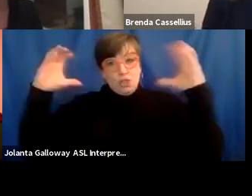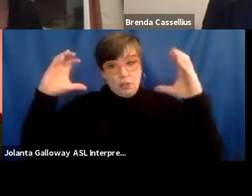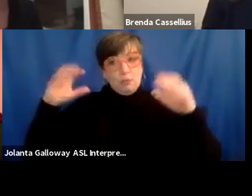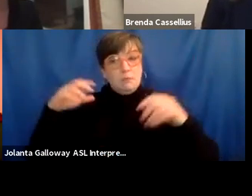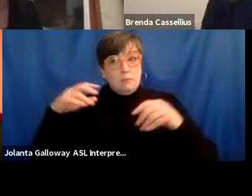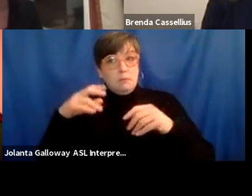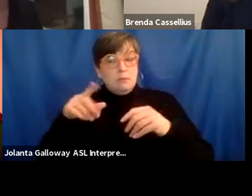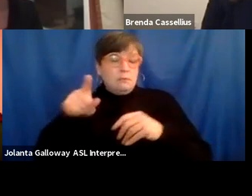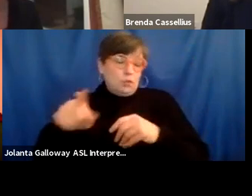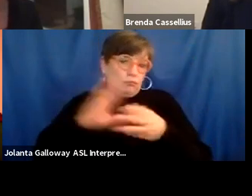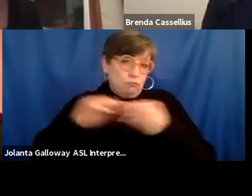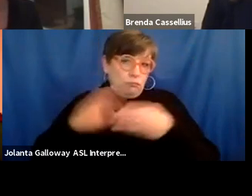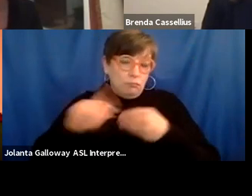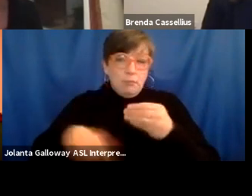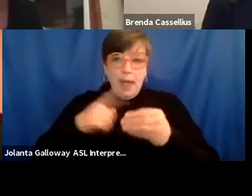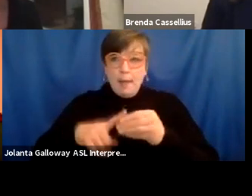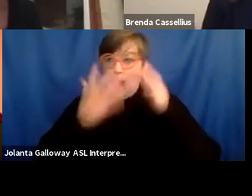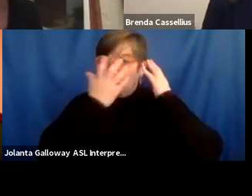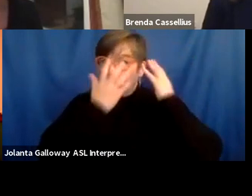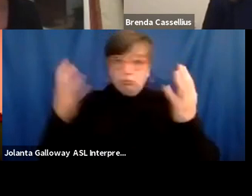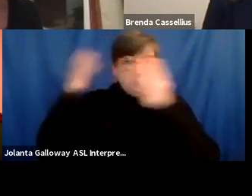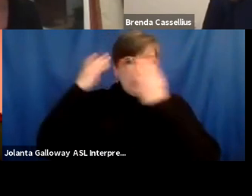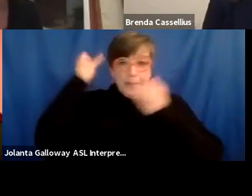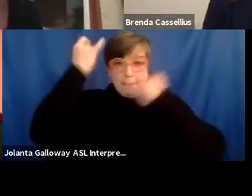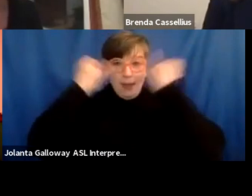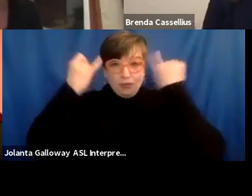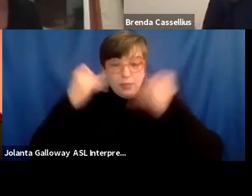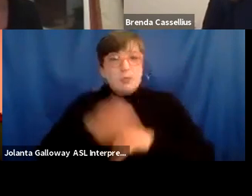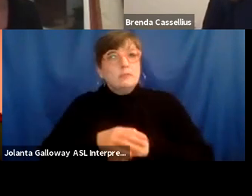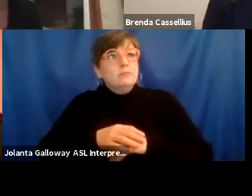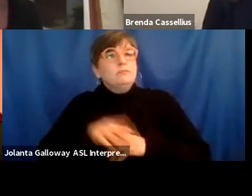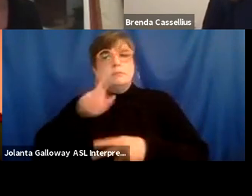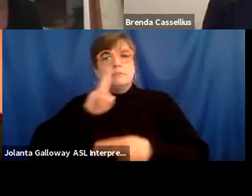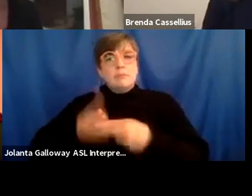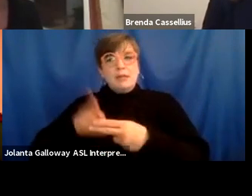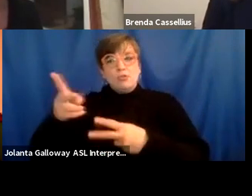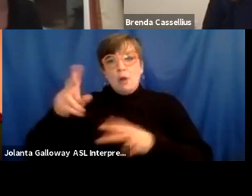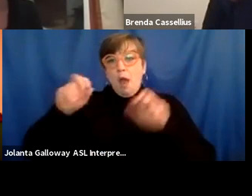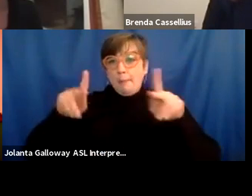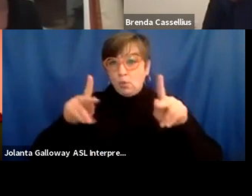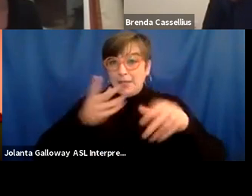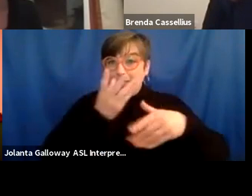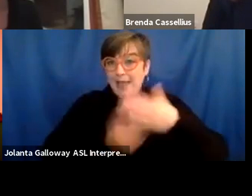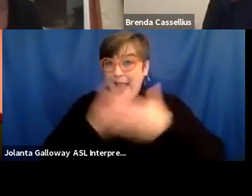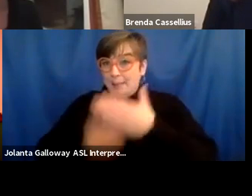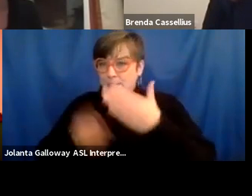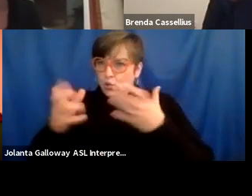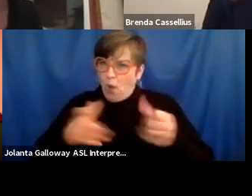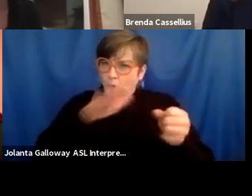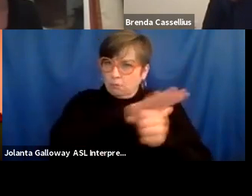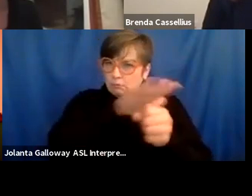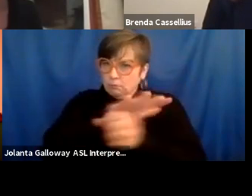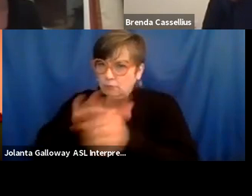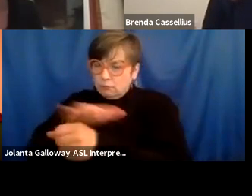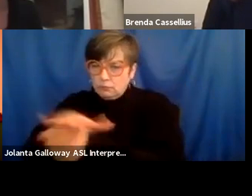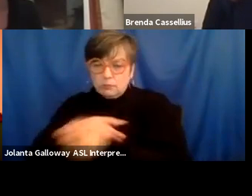in reimagining is closing opportunity gaps in high school. And I guess my thought was,